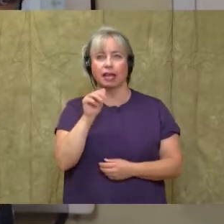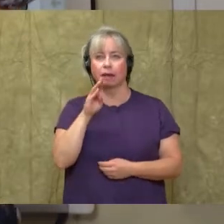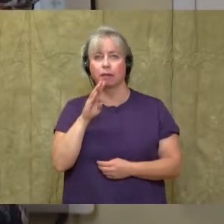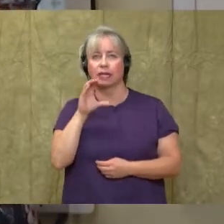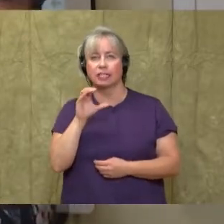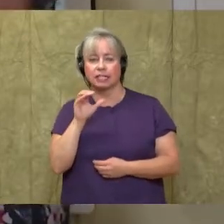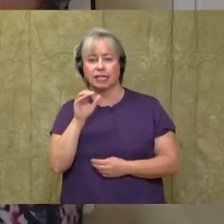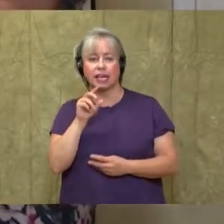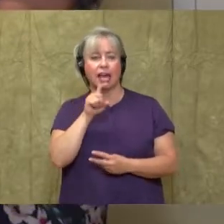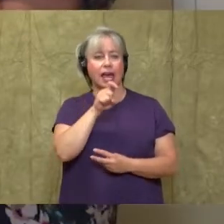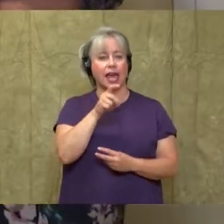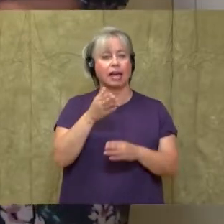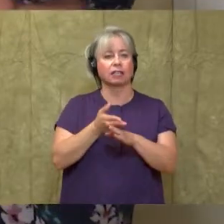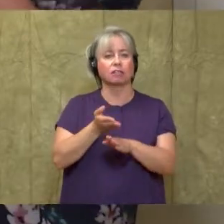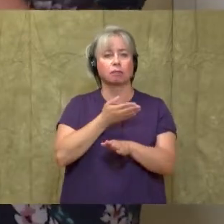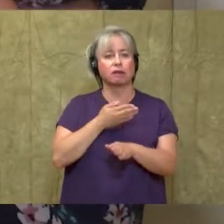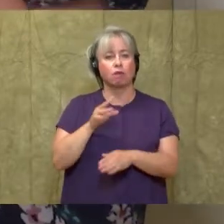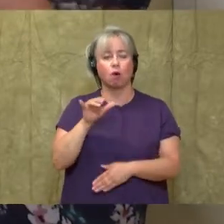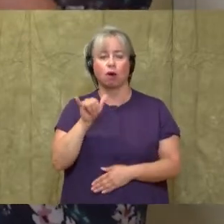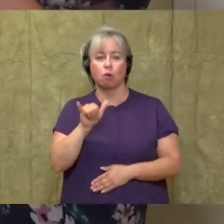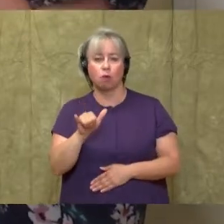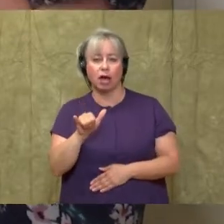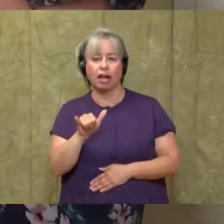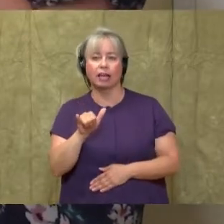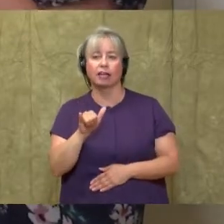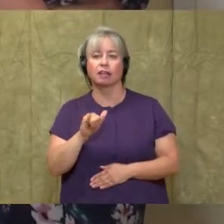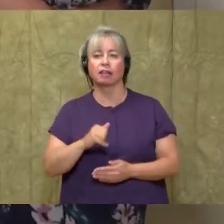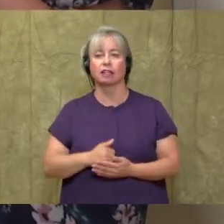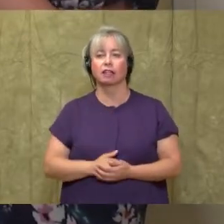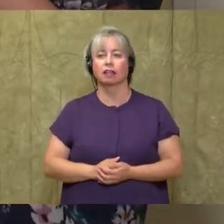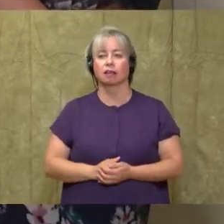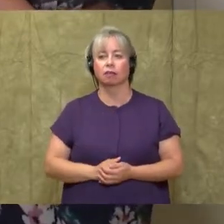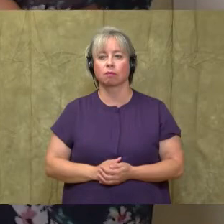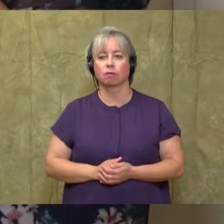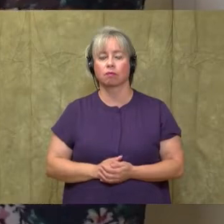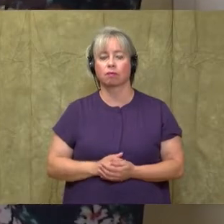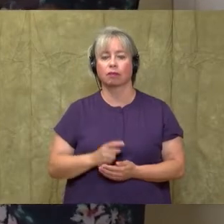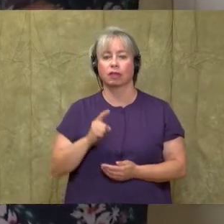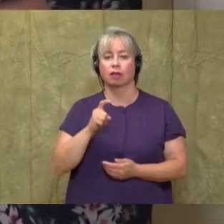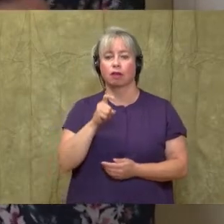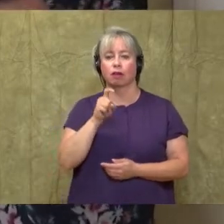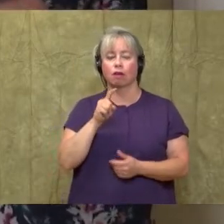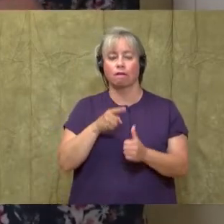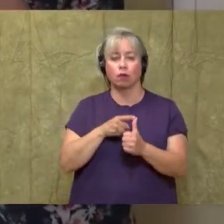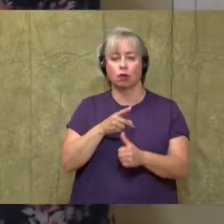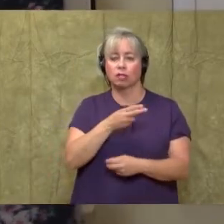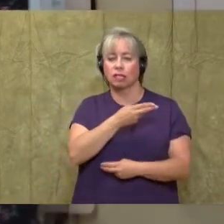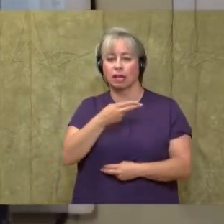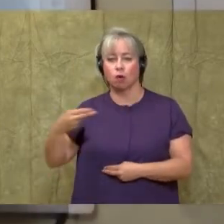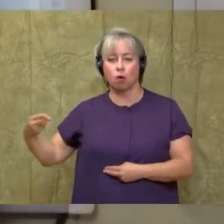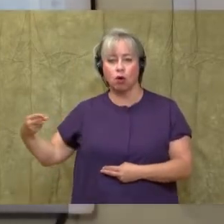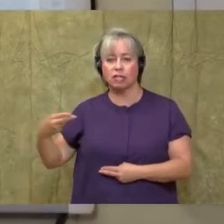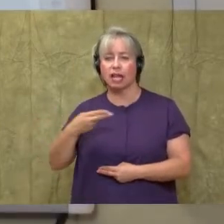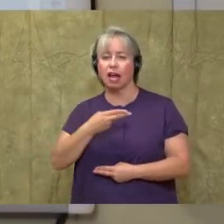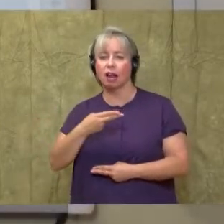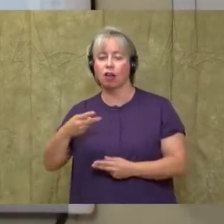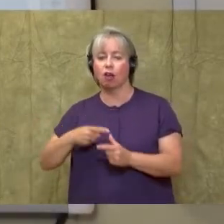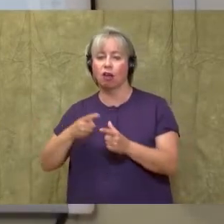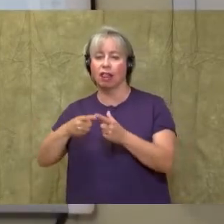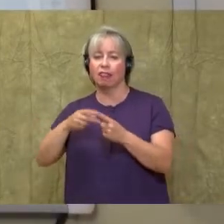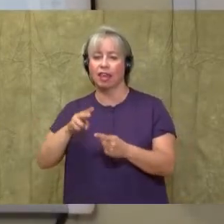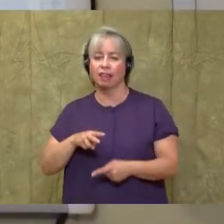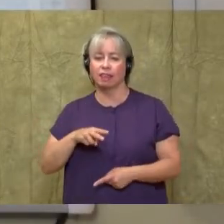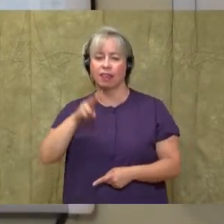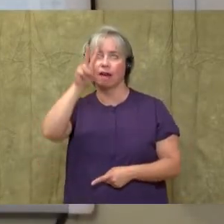Y. So it is listed with our horizontal value and then our vertical value. So here we have a